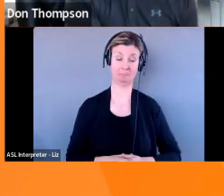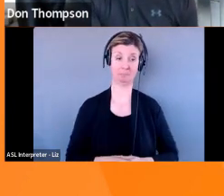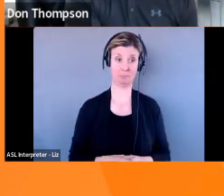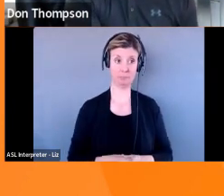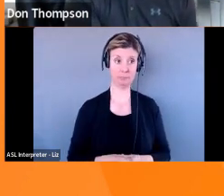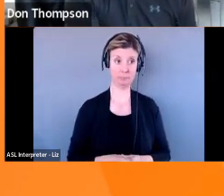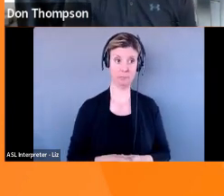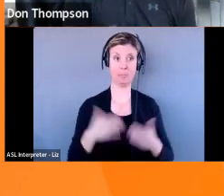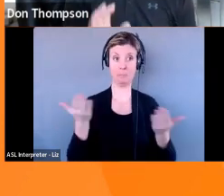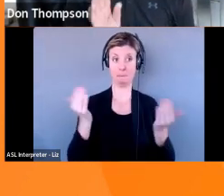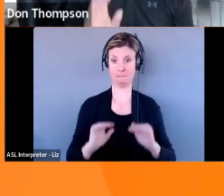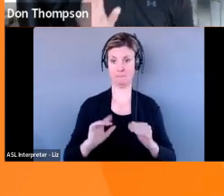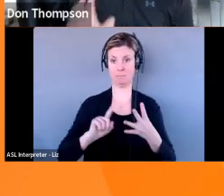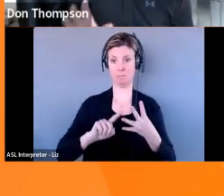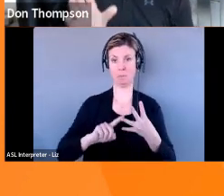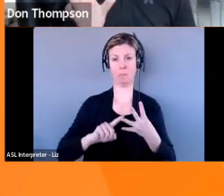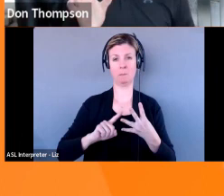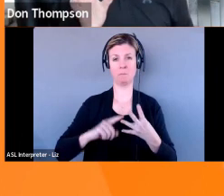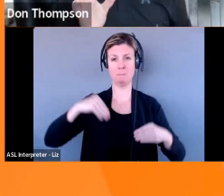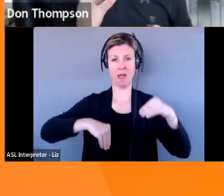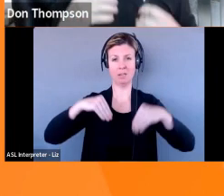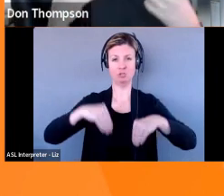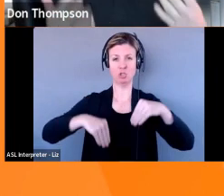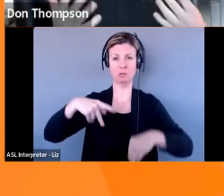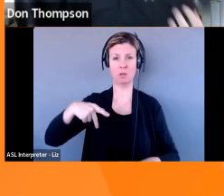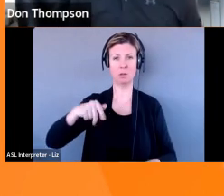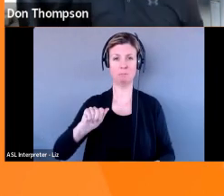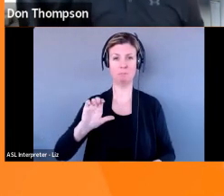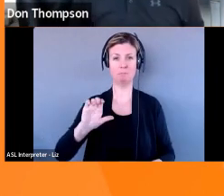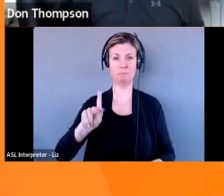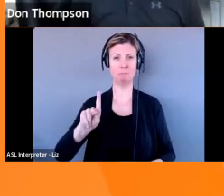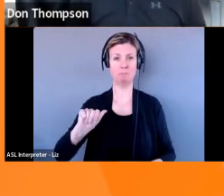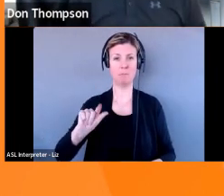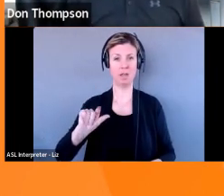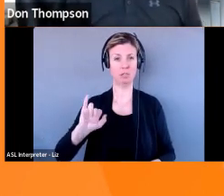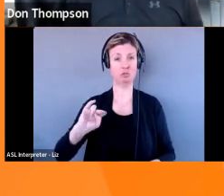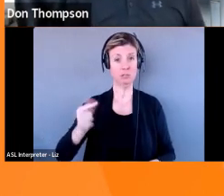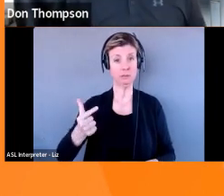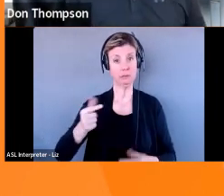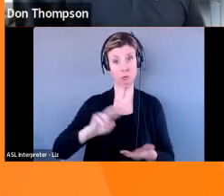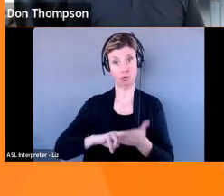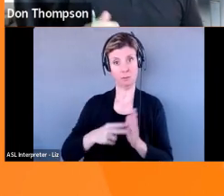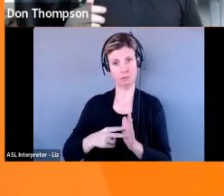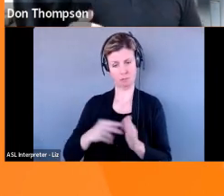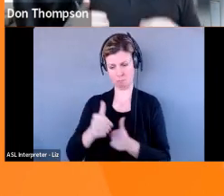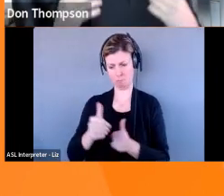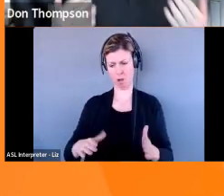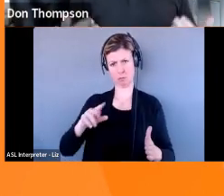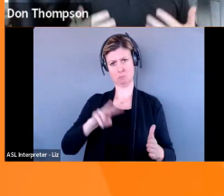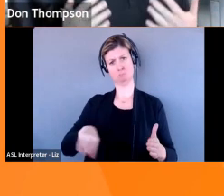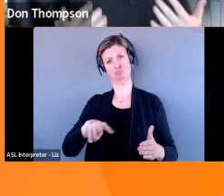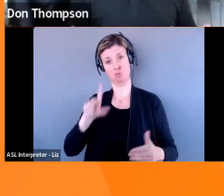packaging isn't necessarily the way the box looks, okay? Packaging is what do